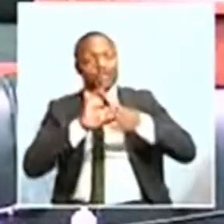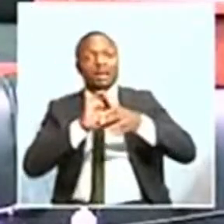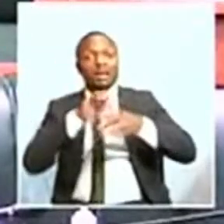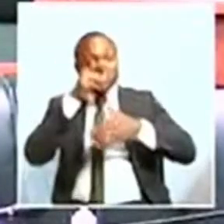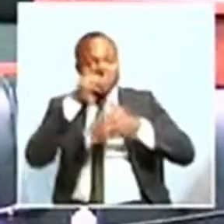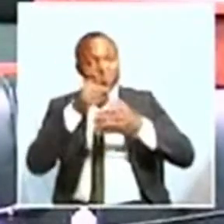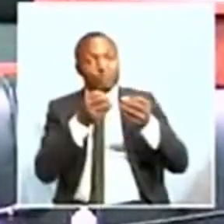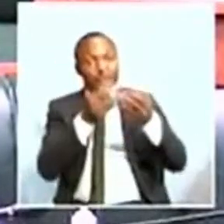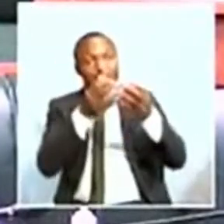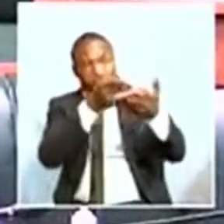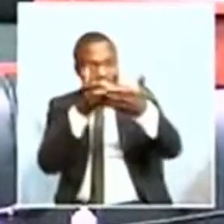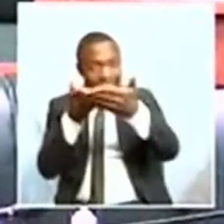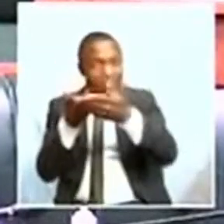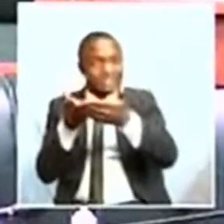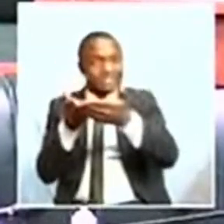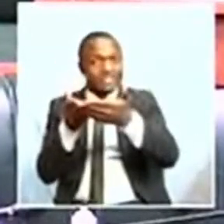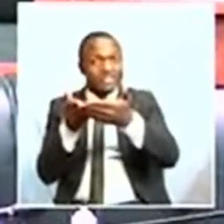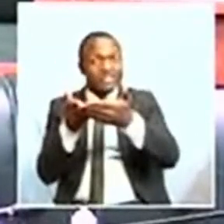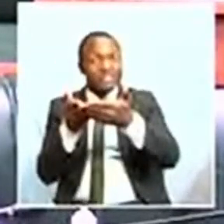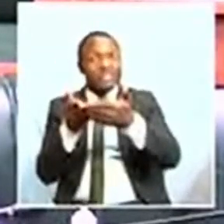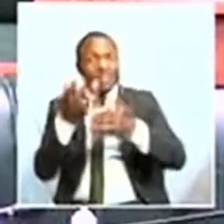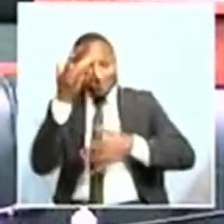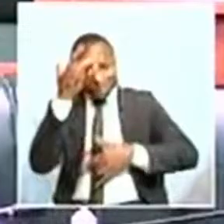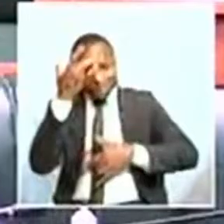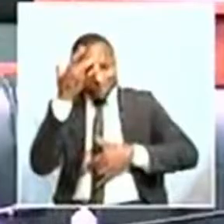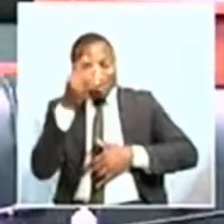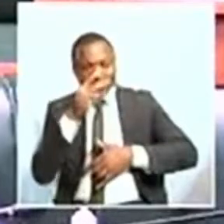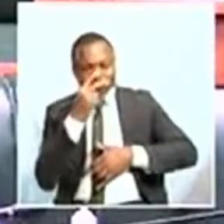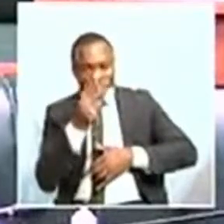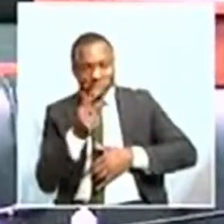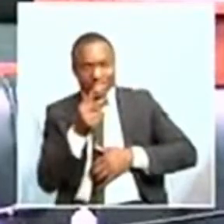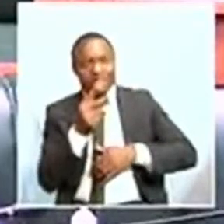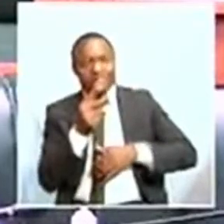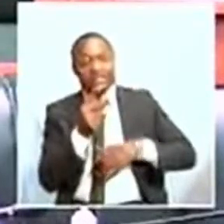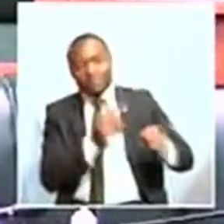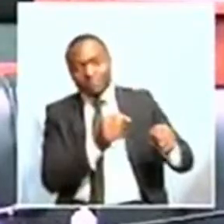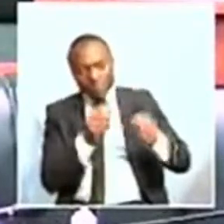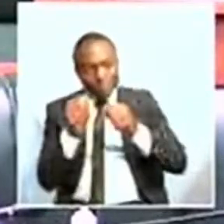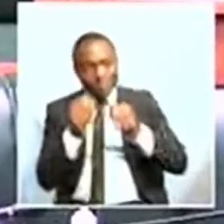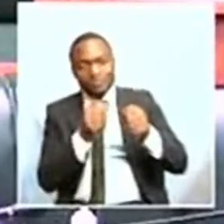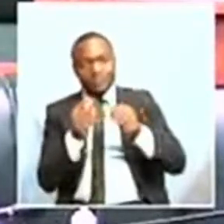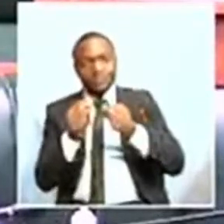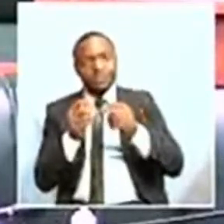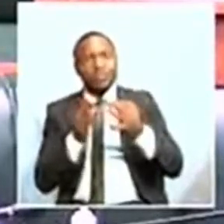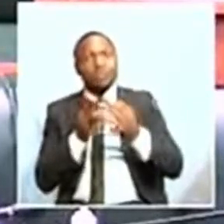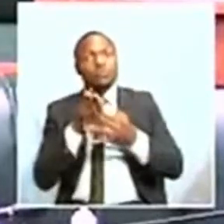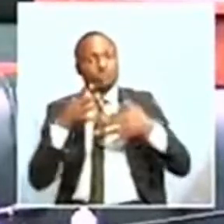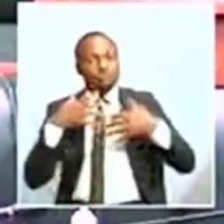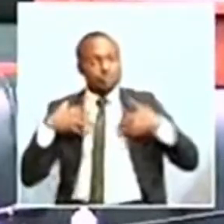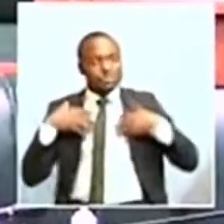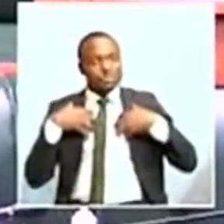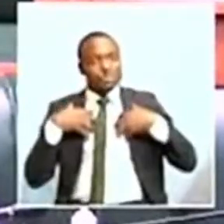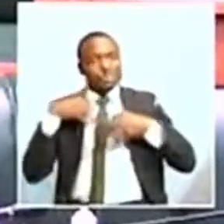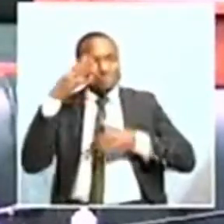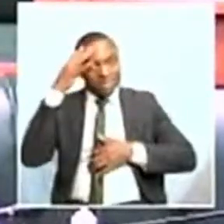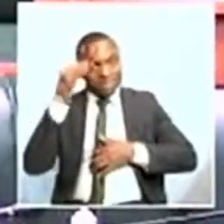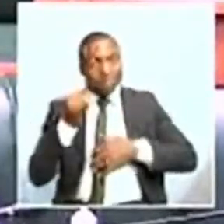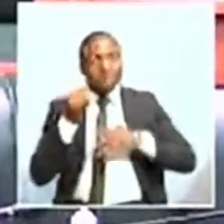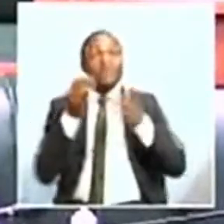these diseases you see are transmitted through animals. That's why even